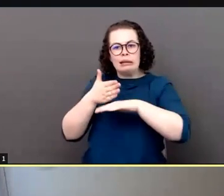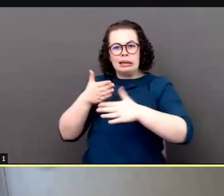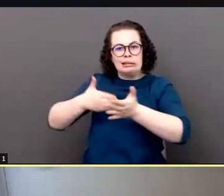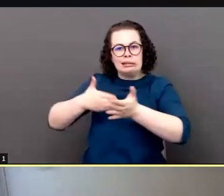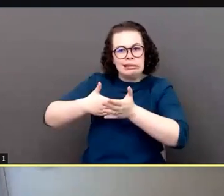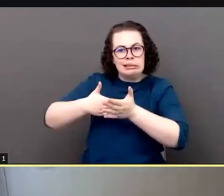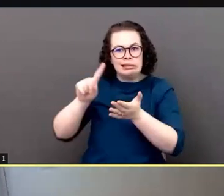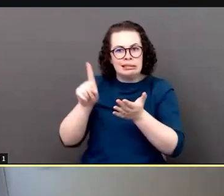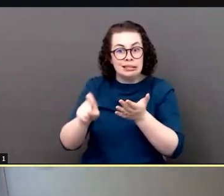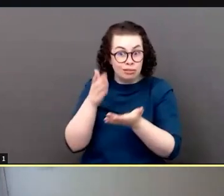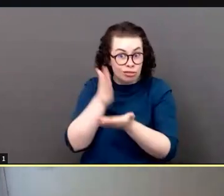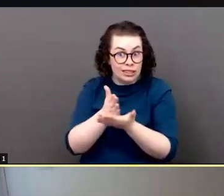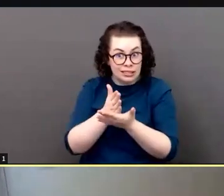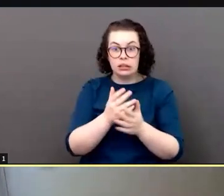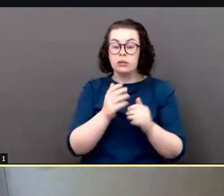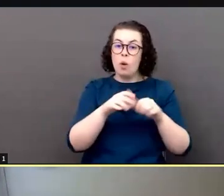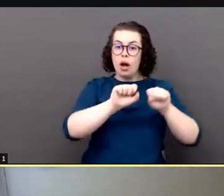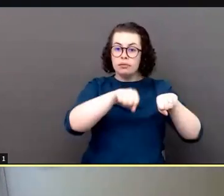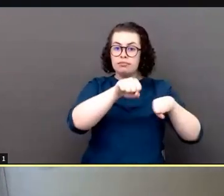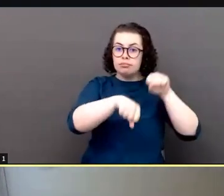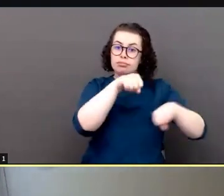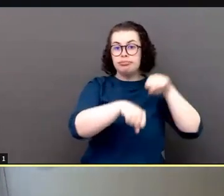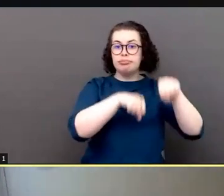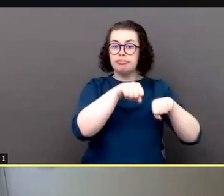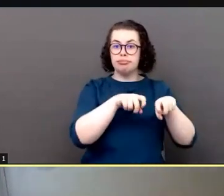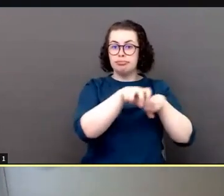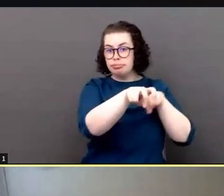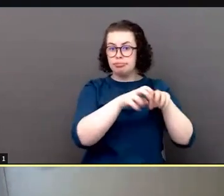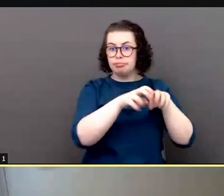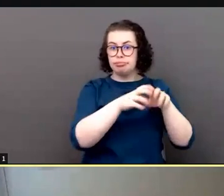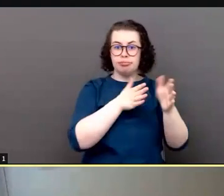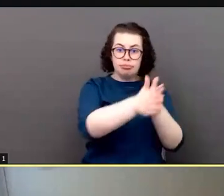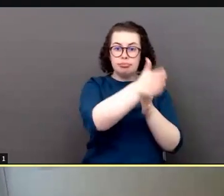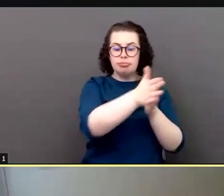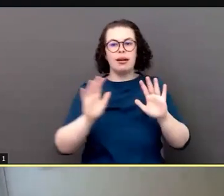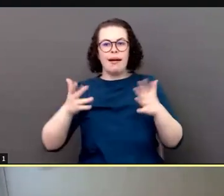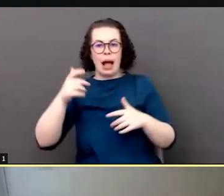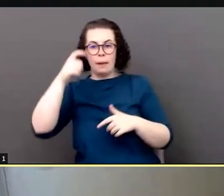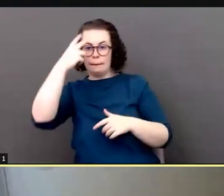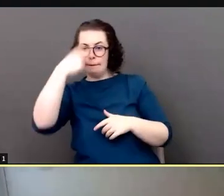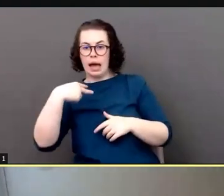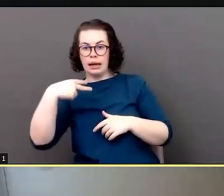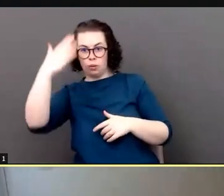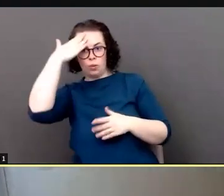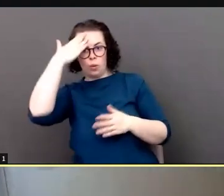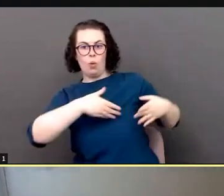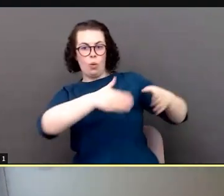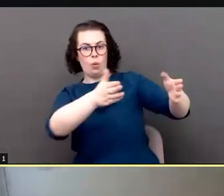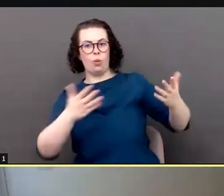unavoidably means that it's pretty difficult, for instance, for a vision impaired person to find